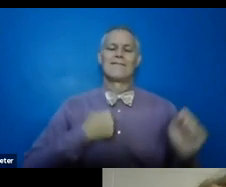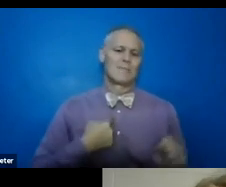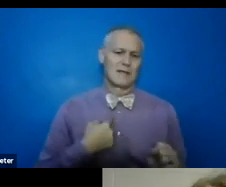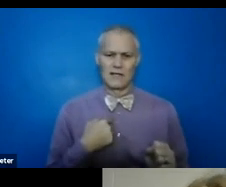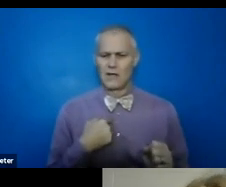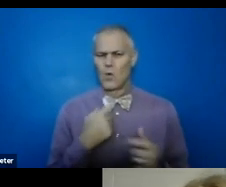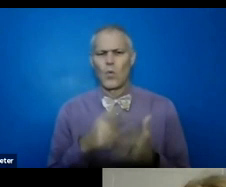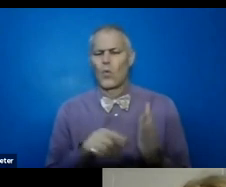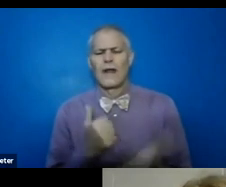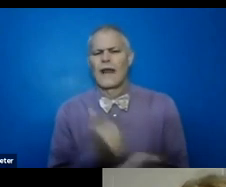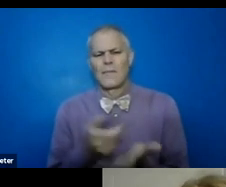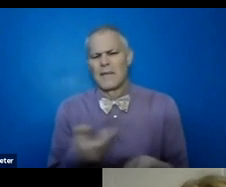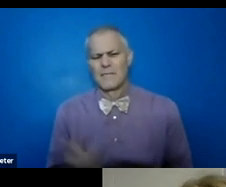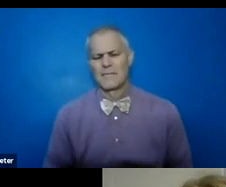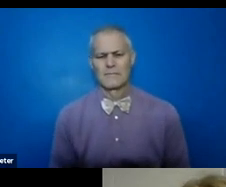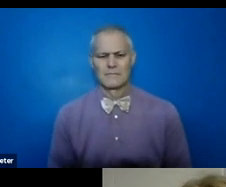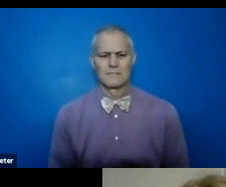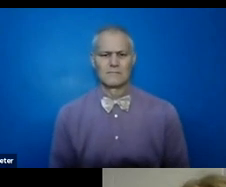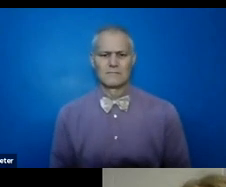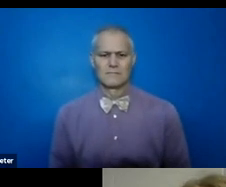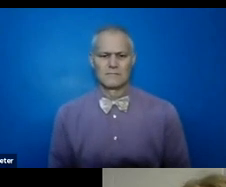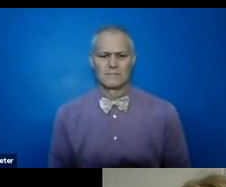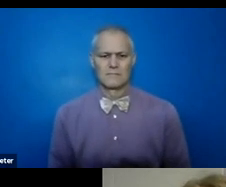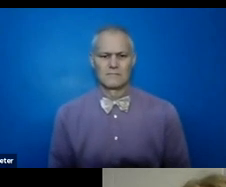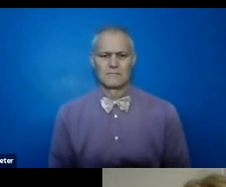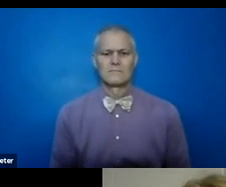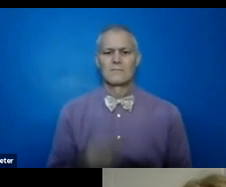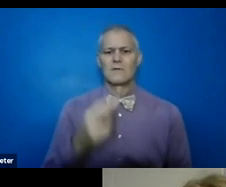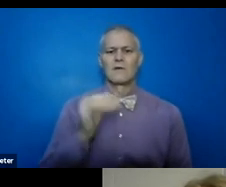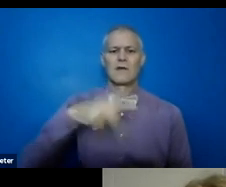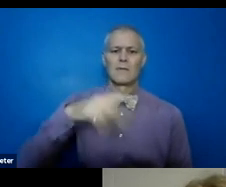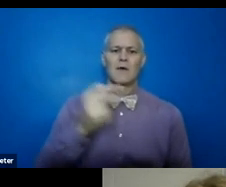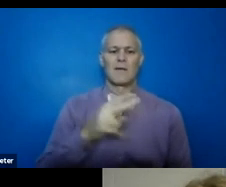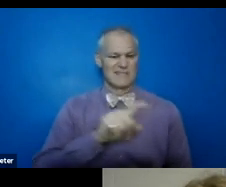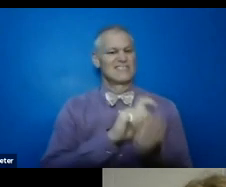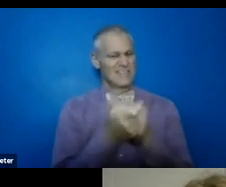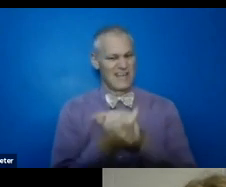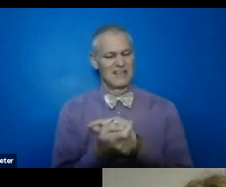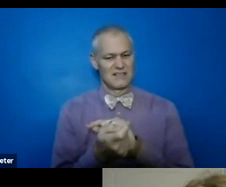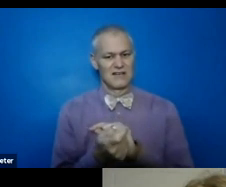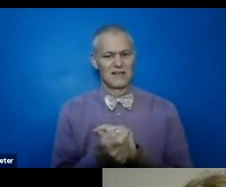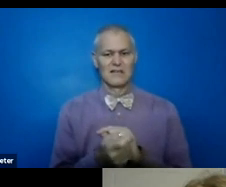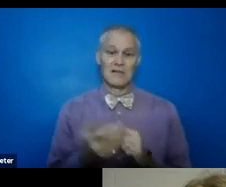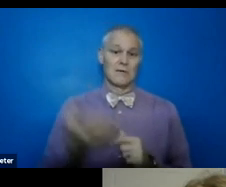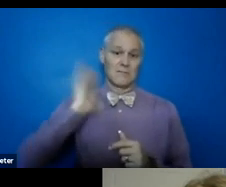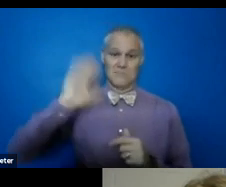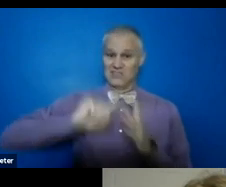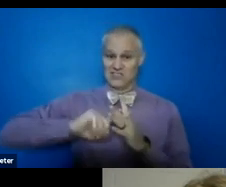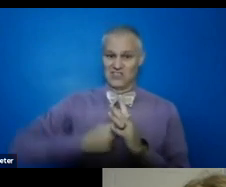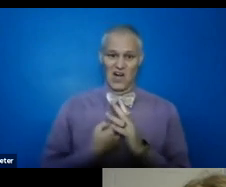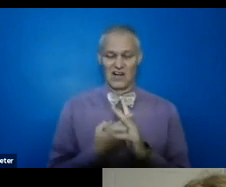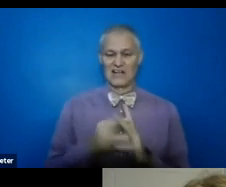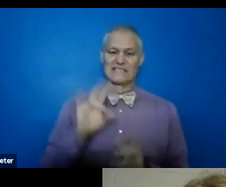them? I think the hip hop has changed. When we look at when the inception of hip hop in the early, from